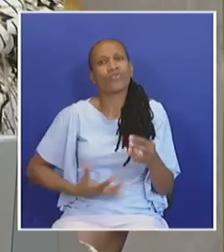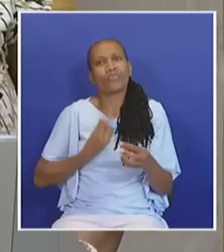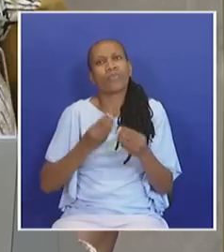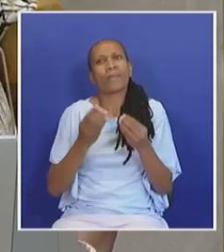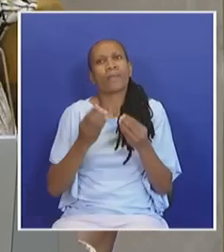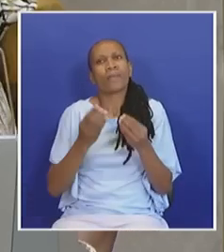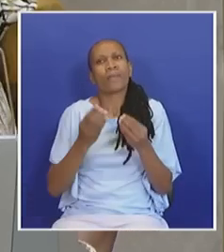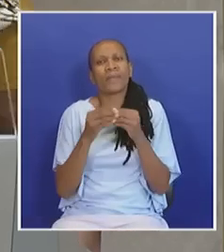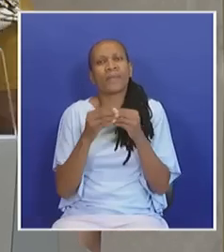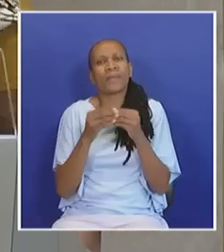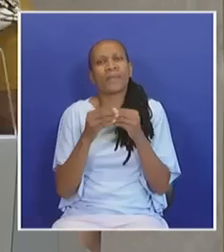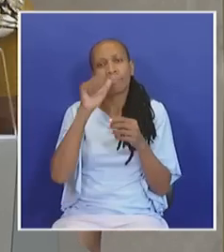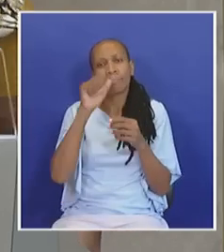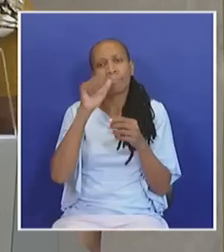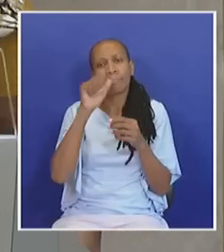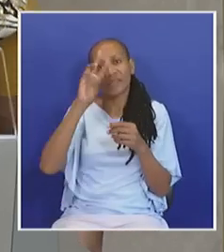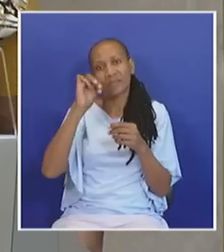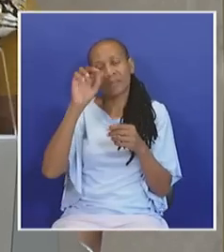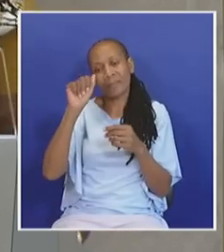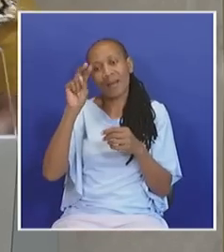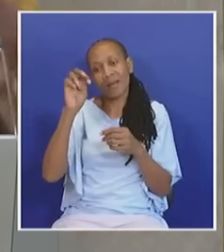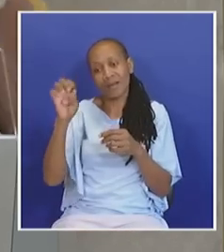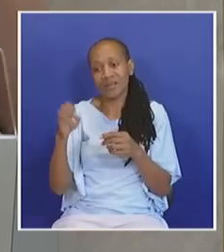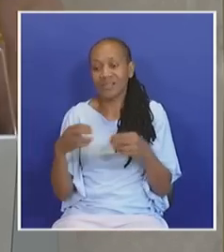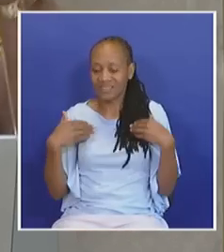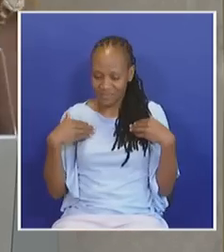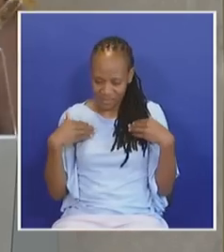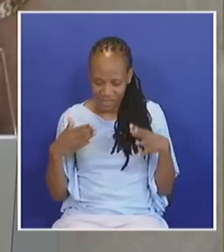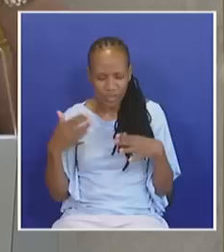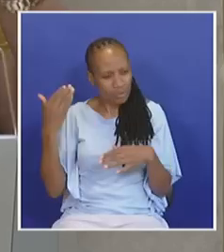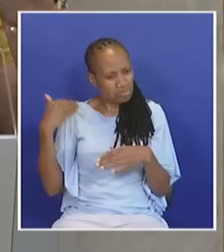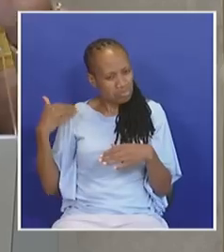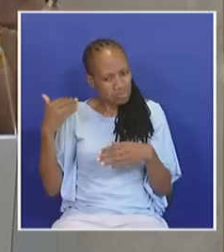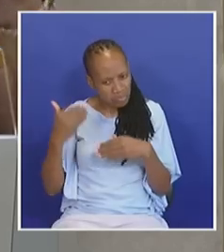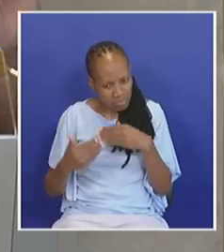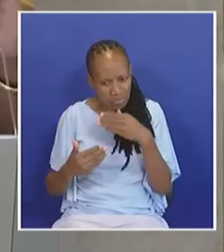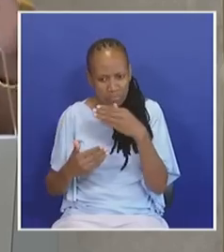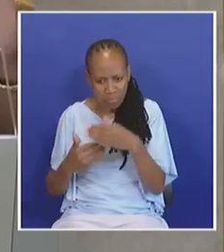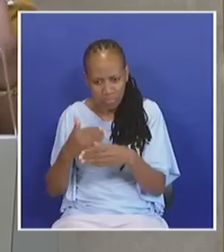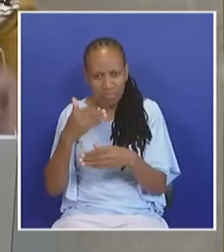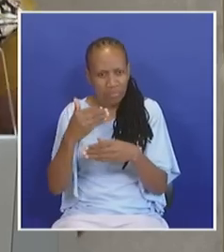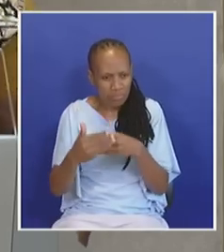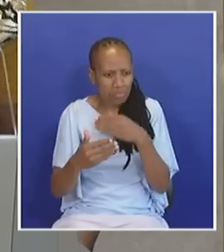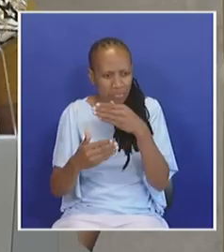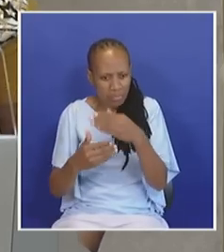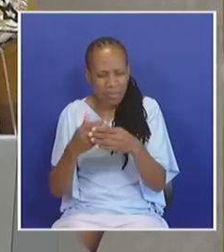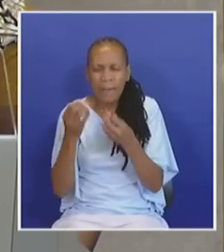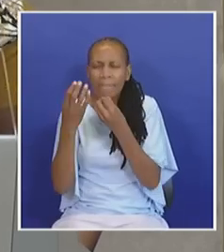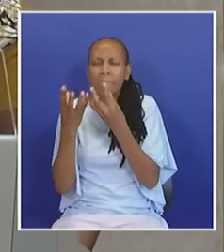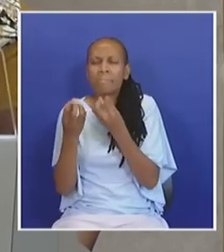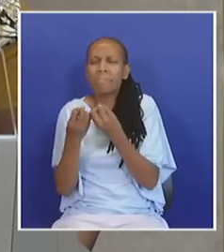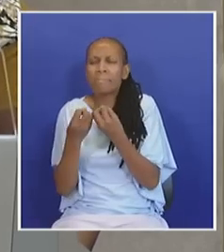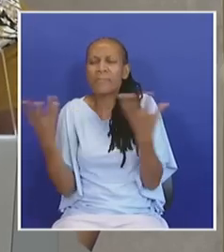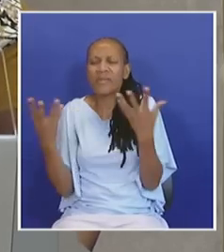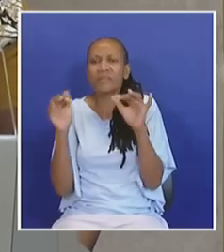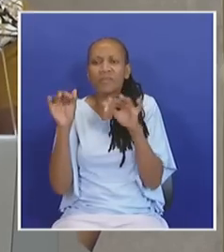They studied him very well. Out of all these old experienced people in the DA, they chose